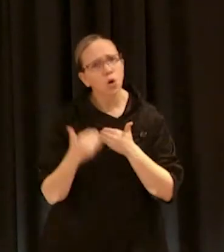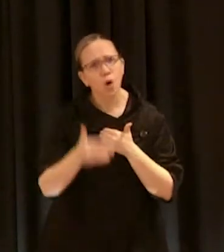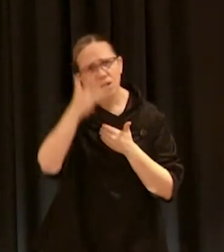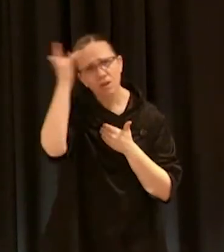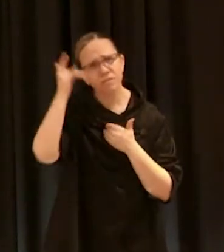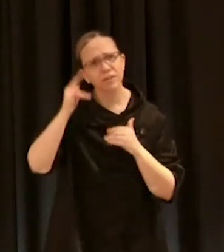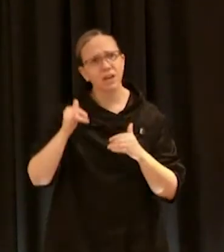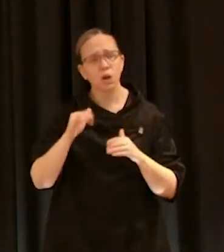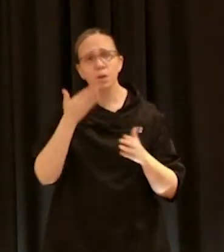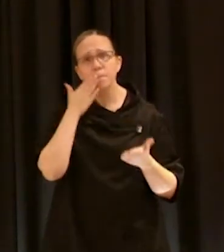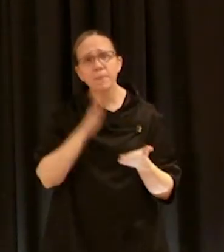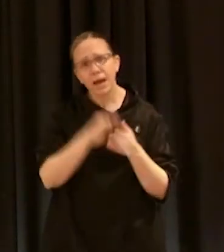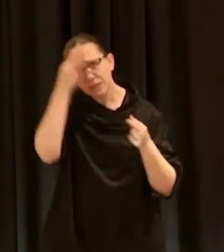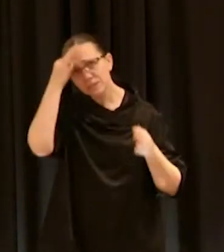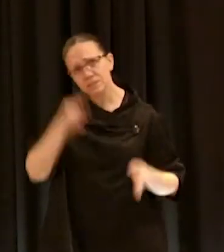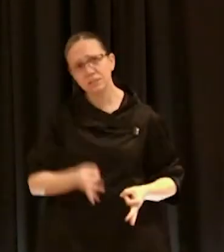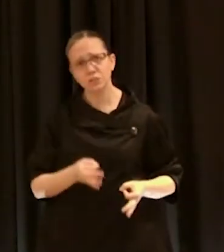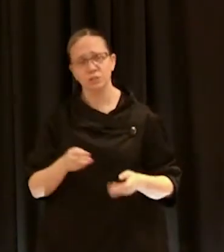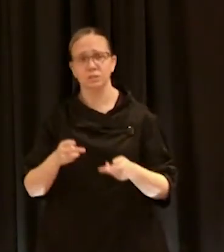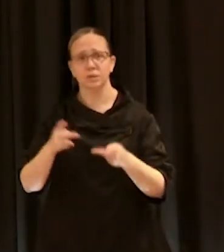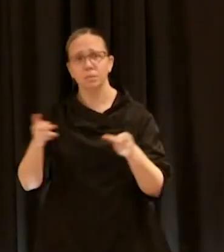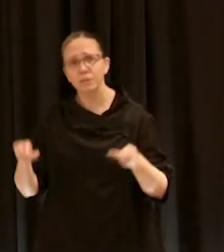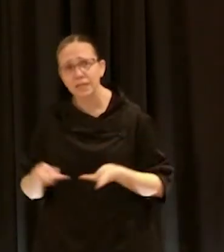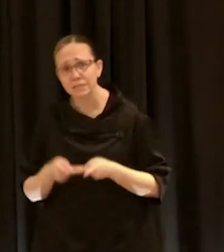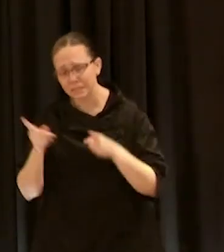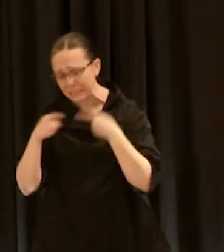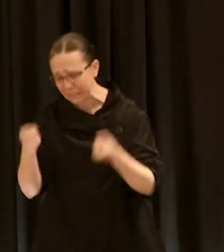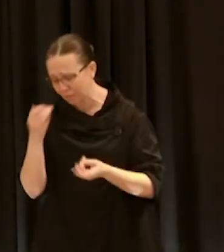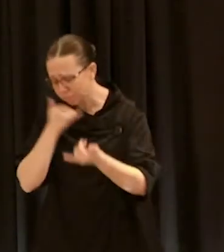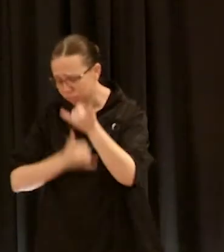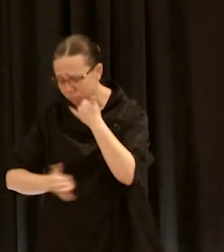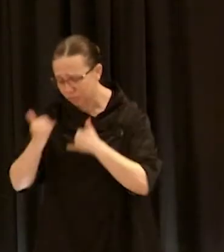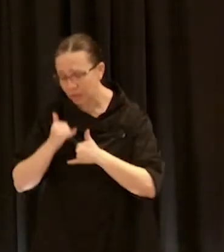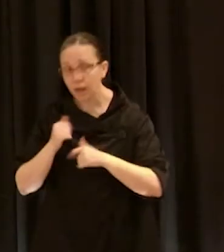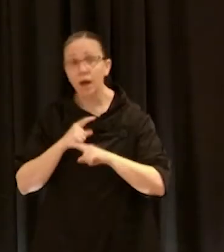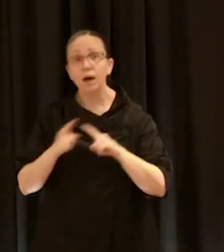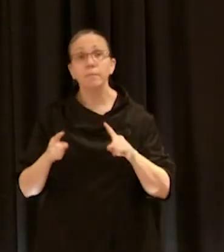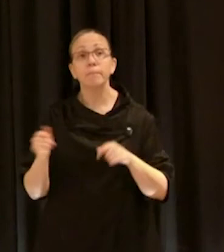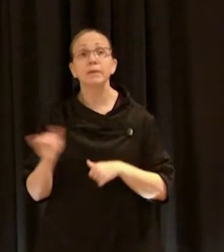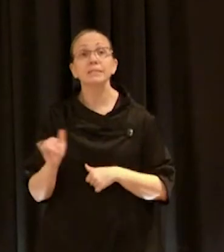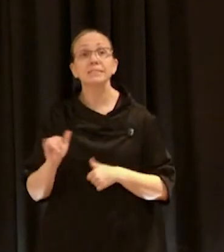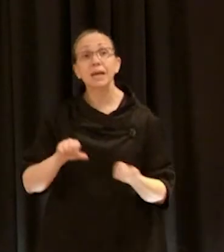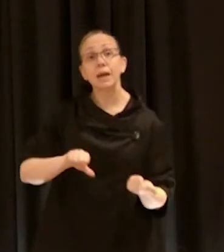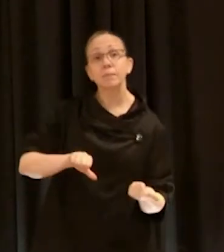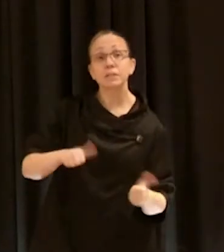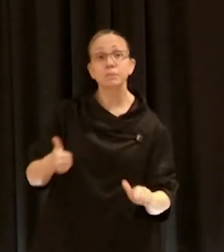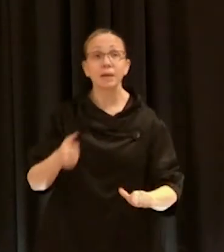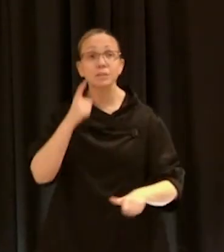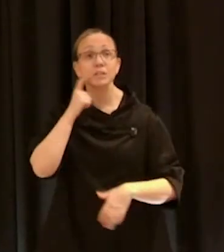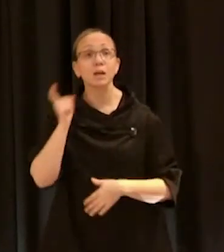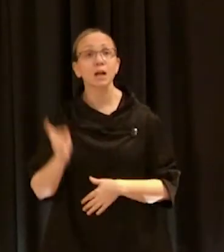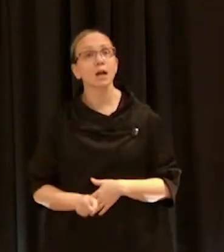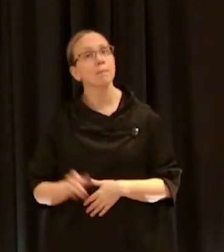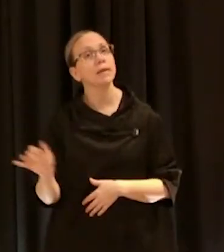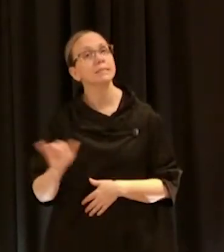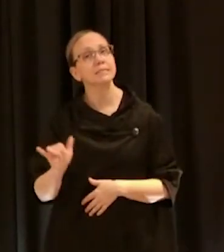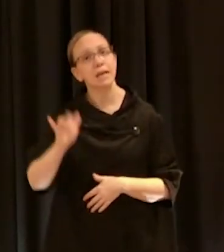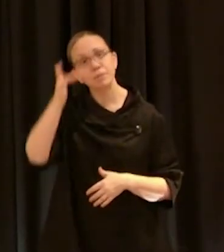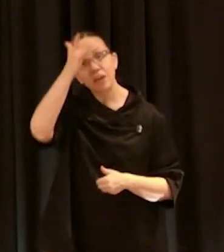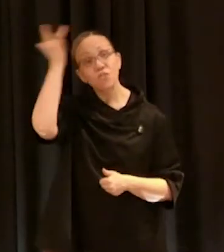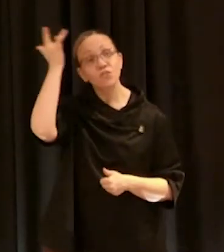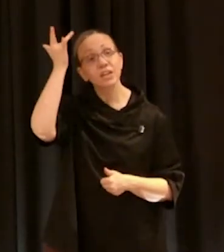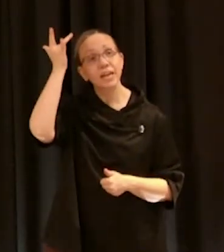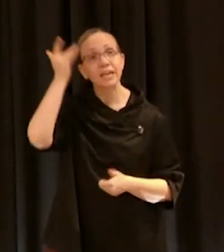the junk you've done, all the places you've been, all the sins that you've committed. But just like baptism is a command, so is